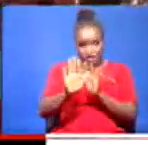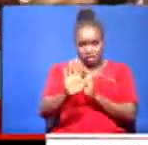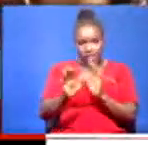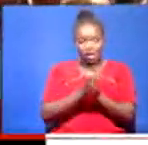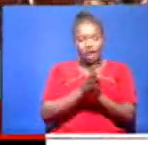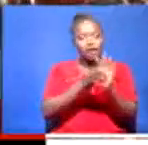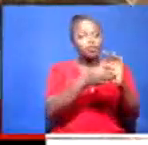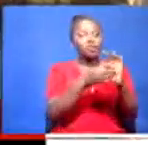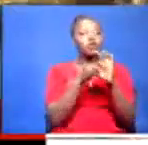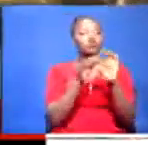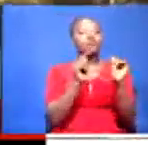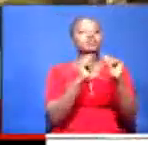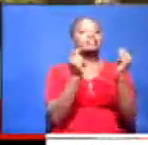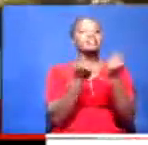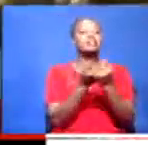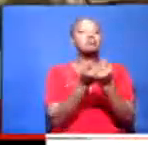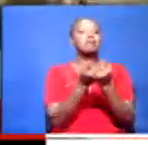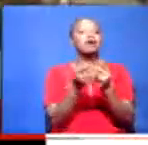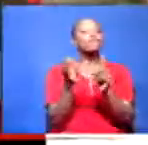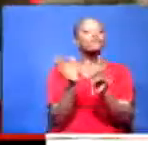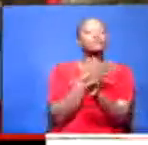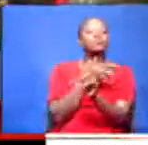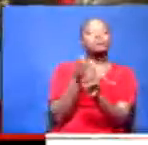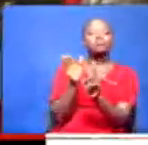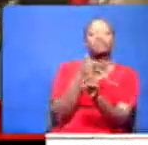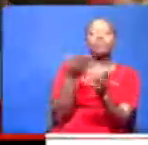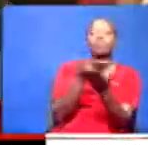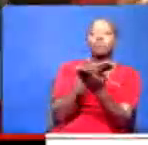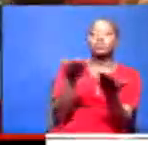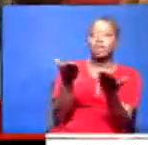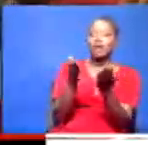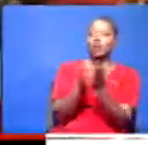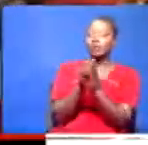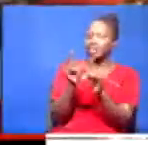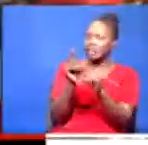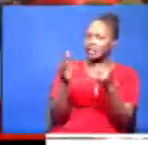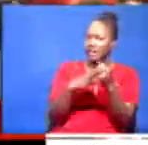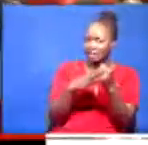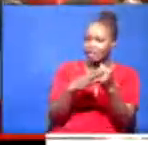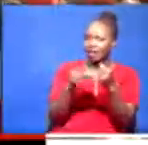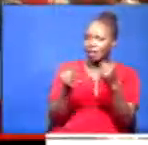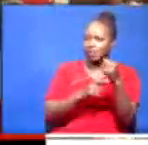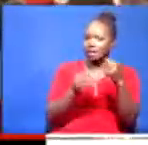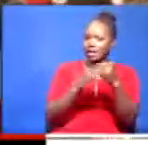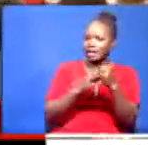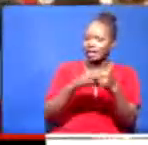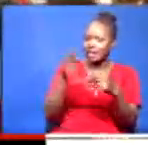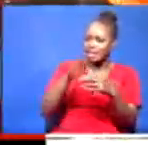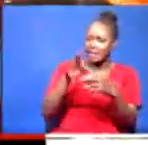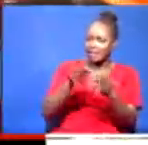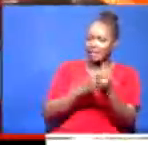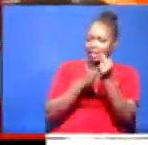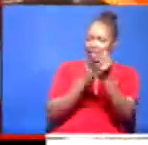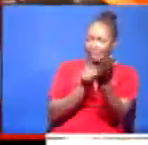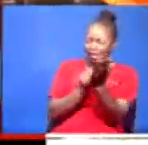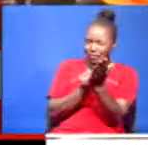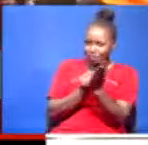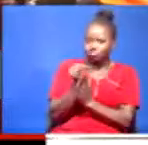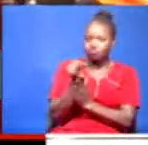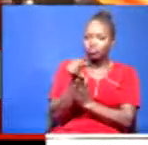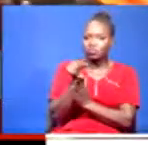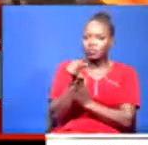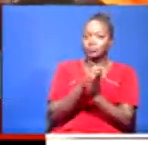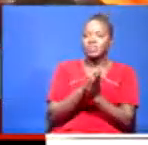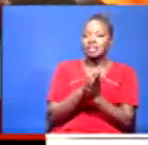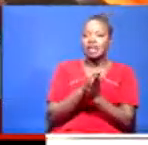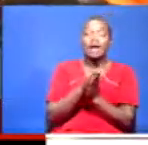Umoja team rallied the Narok electorate to turn up on 9th August and elect leaders of integrity. Wamasai hawa